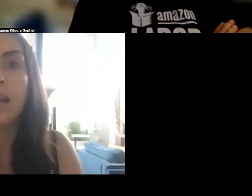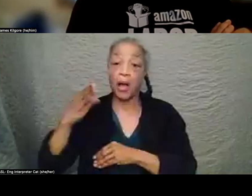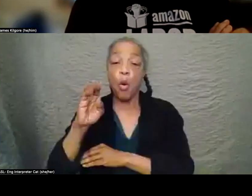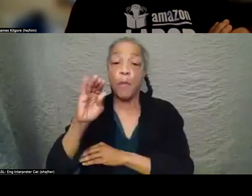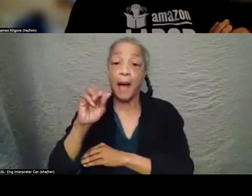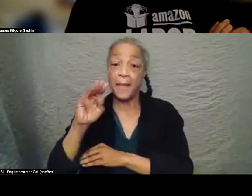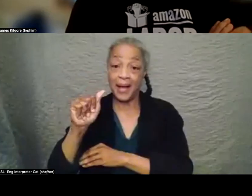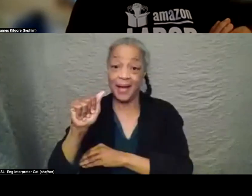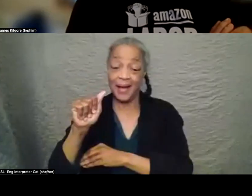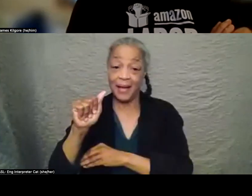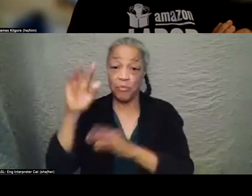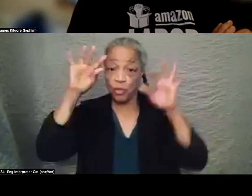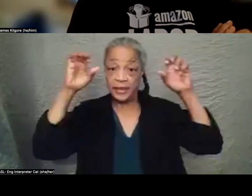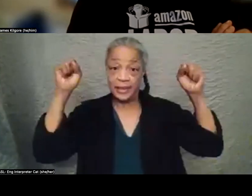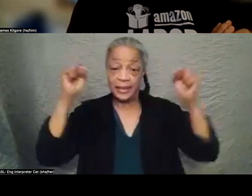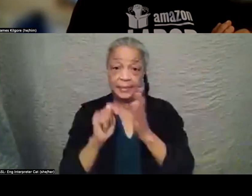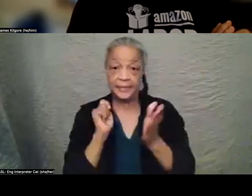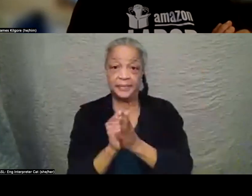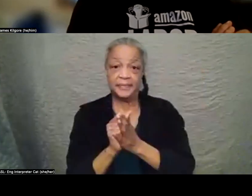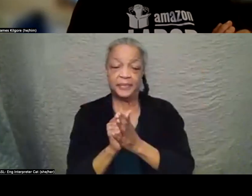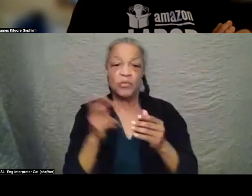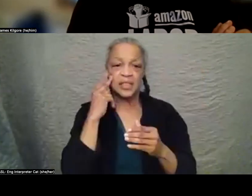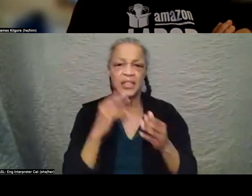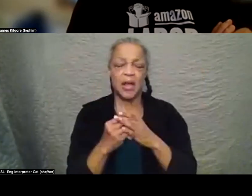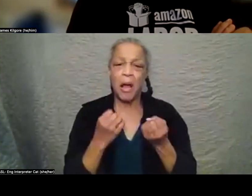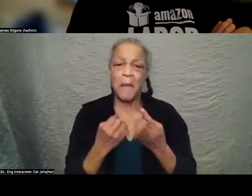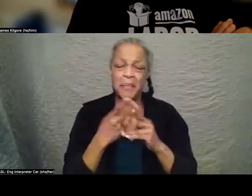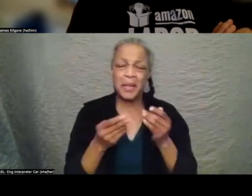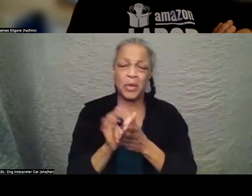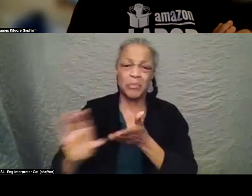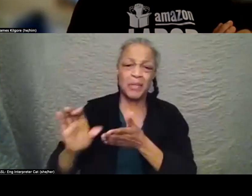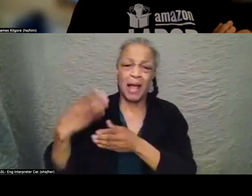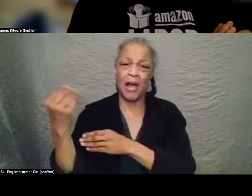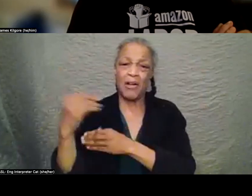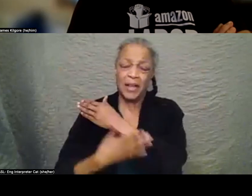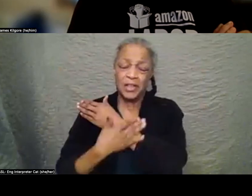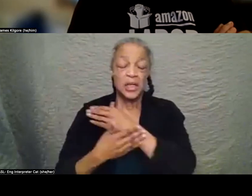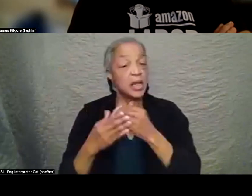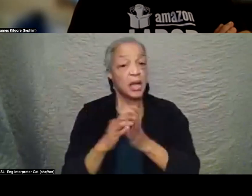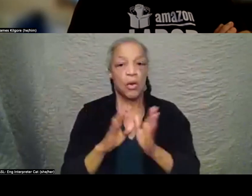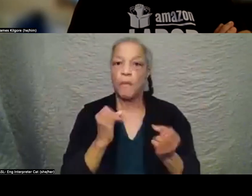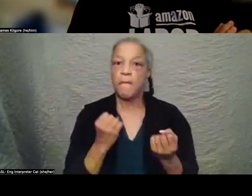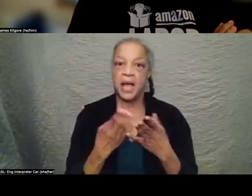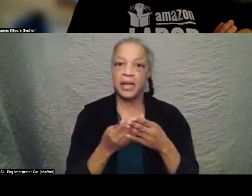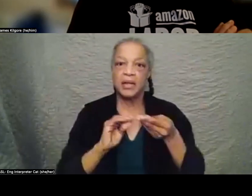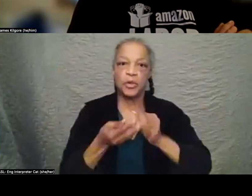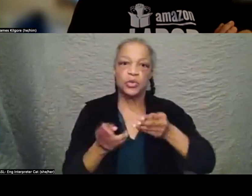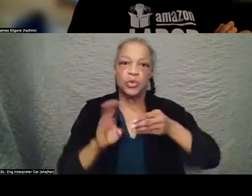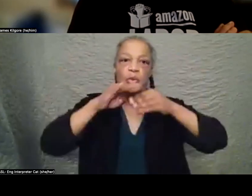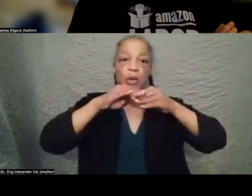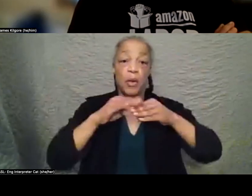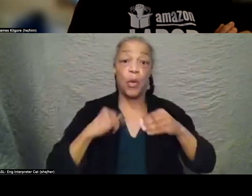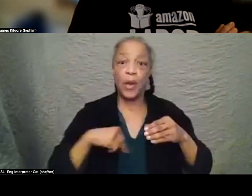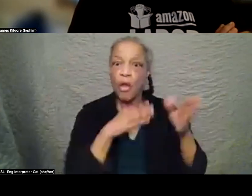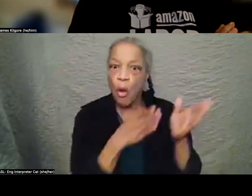seeing, you know, a huge uptick in numbers of deportations. And so a lot of us as organizers were like, why are